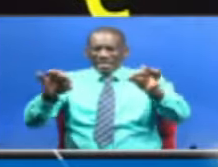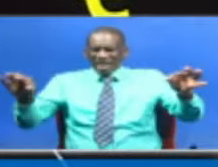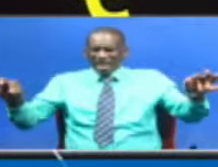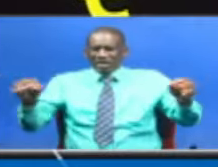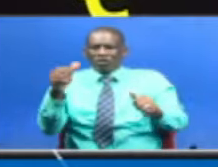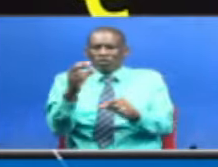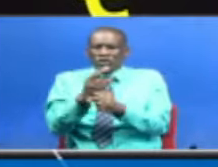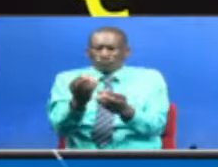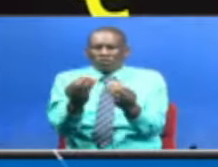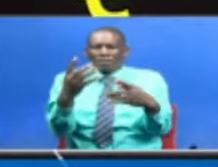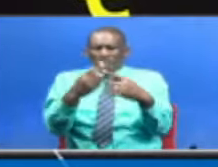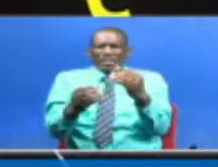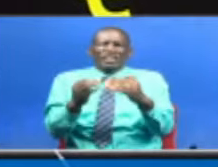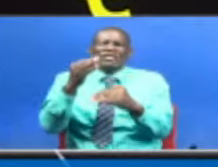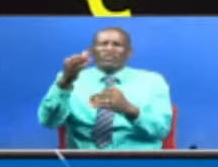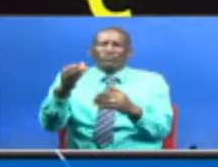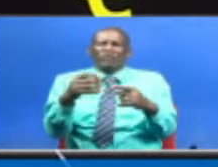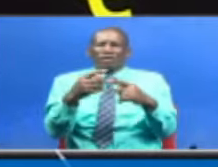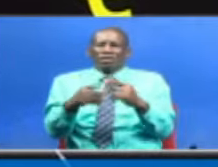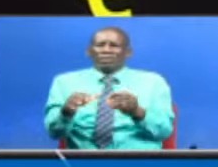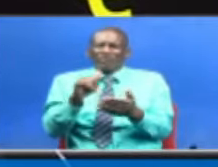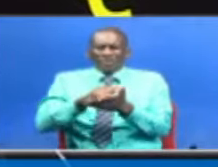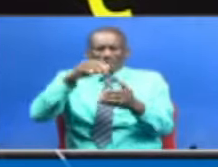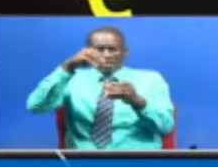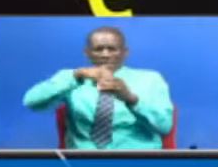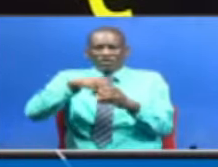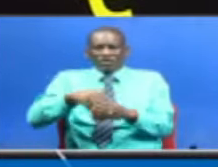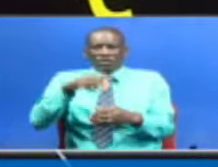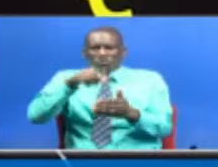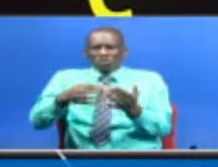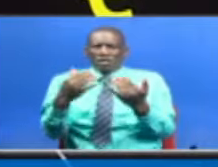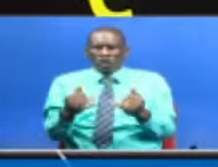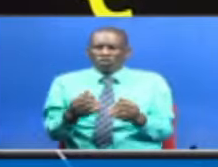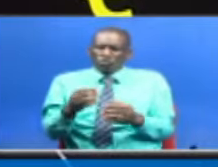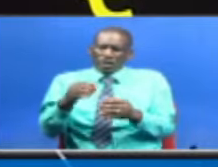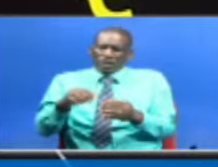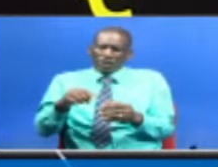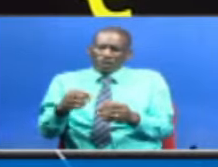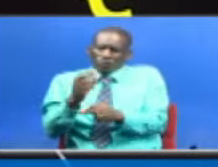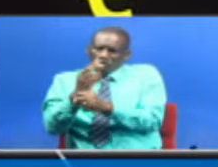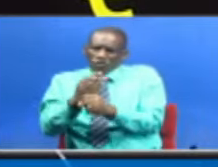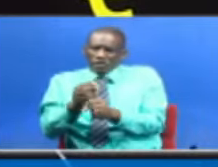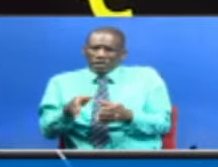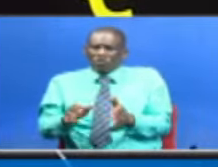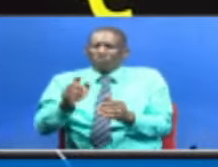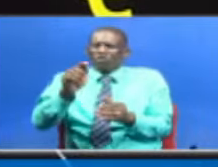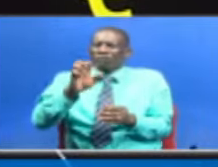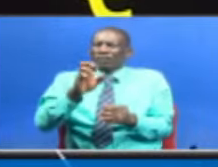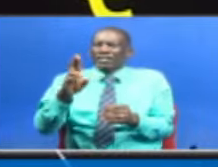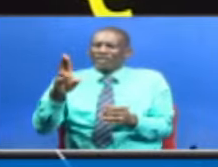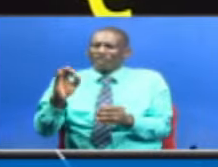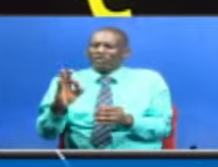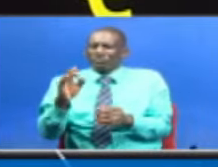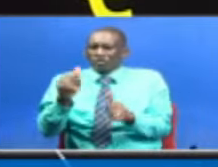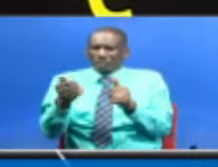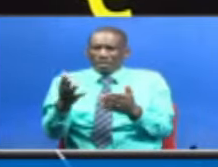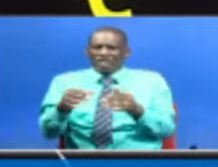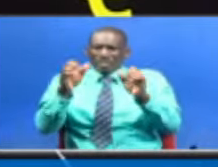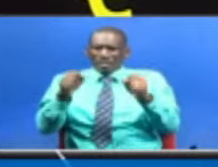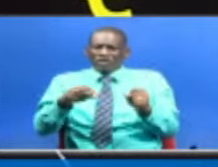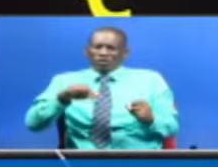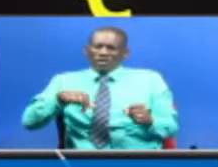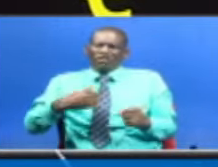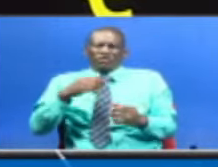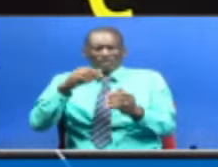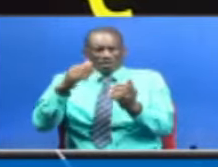many years to come. But that investment is what we are now feeling in terms of the tariff that is there. So yes, we may feel the pain right